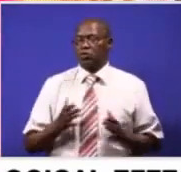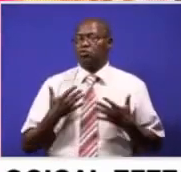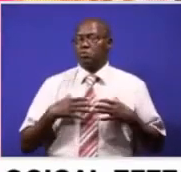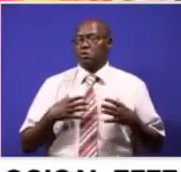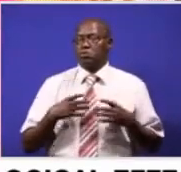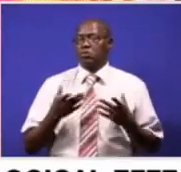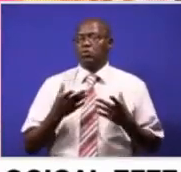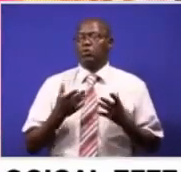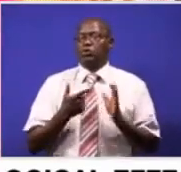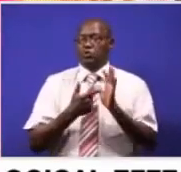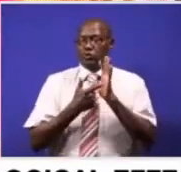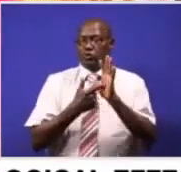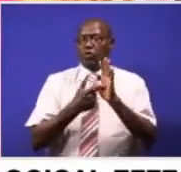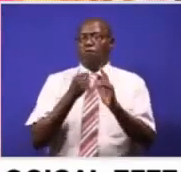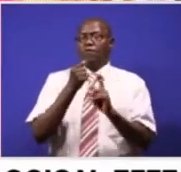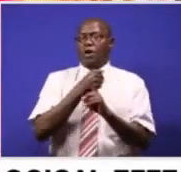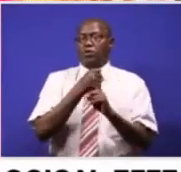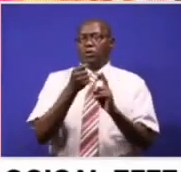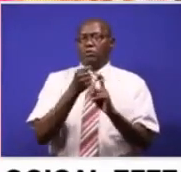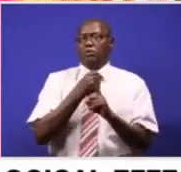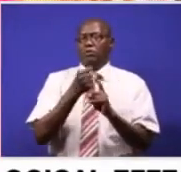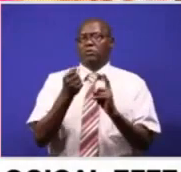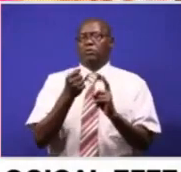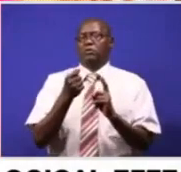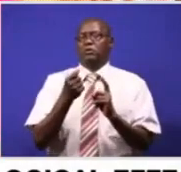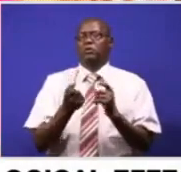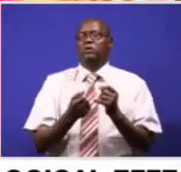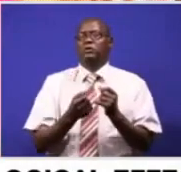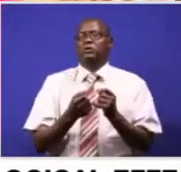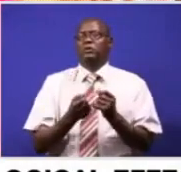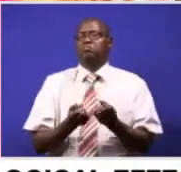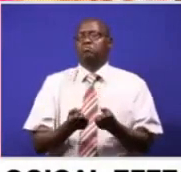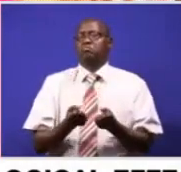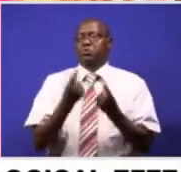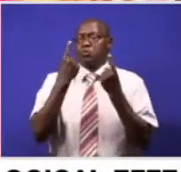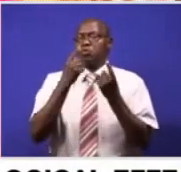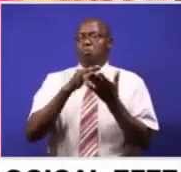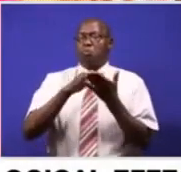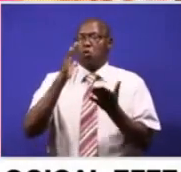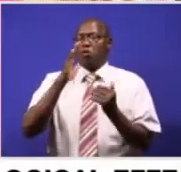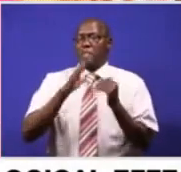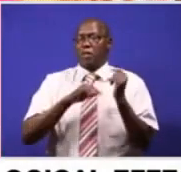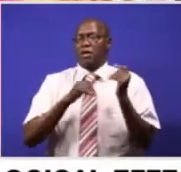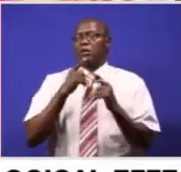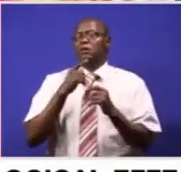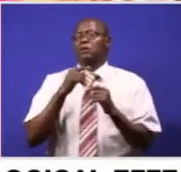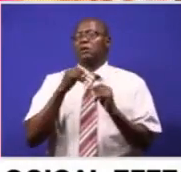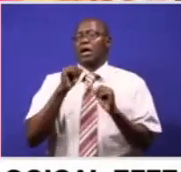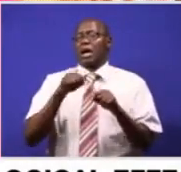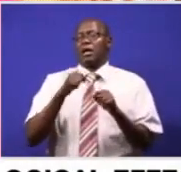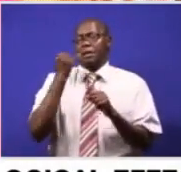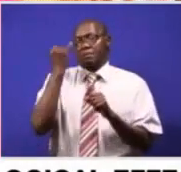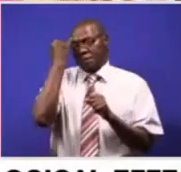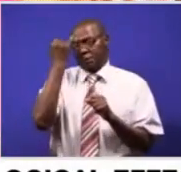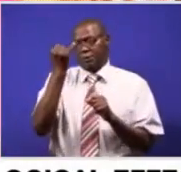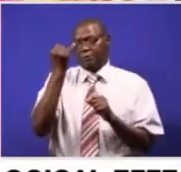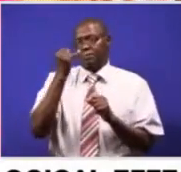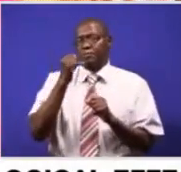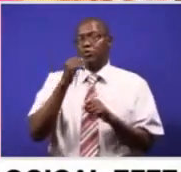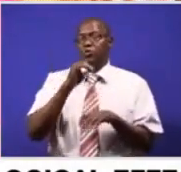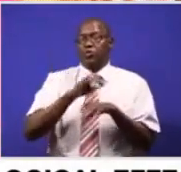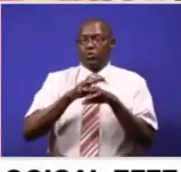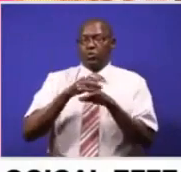to violence, it triggers much more than what we may imagine. It is good to remember